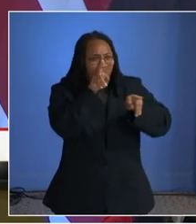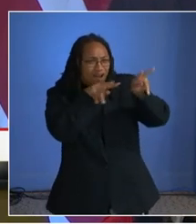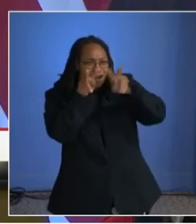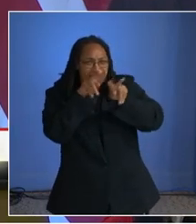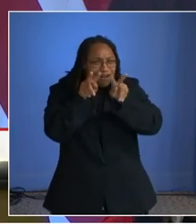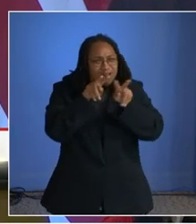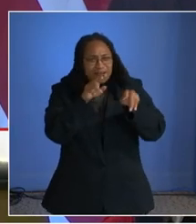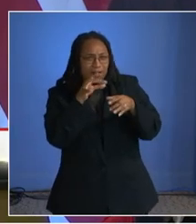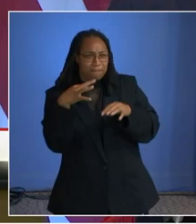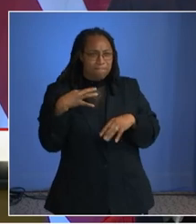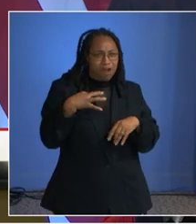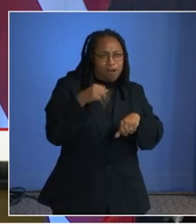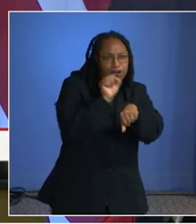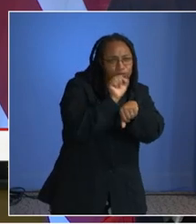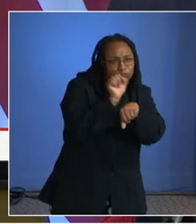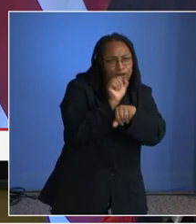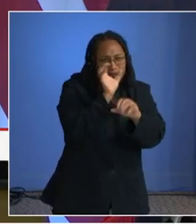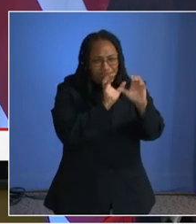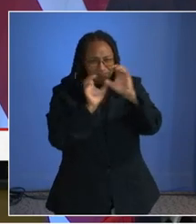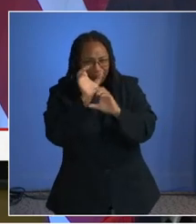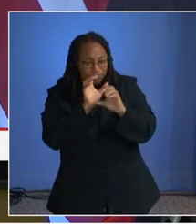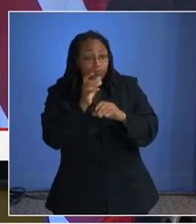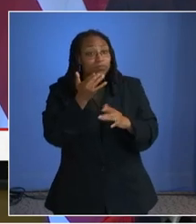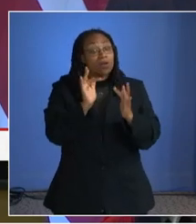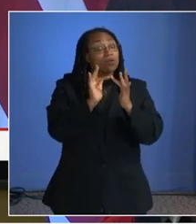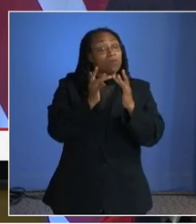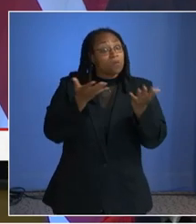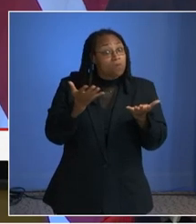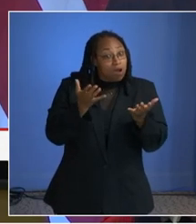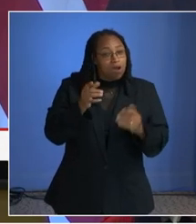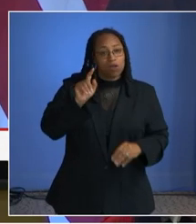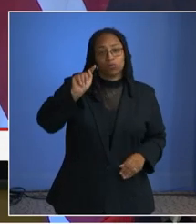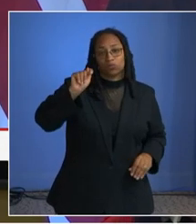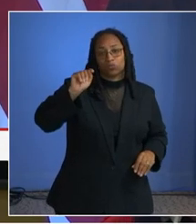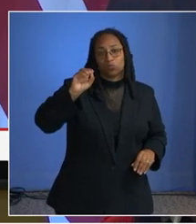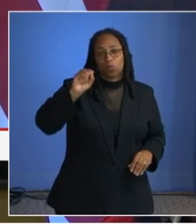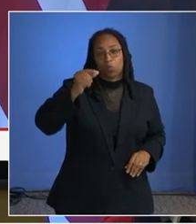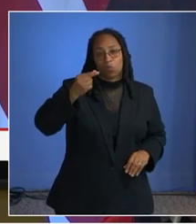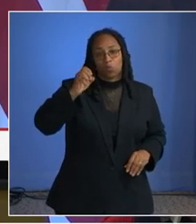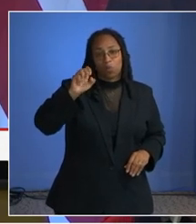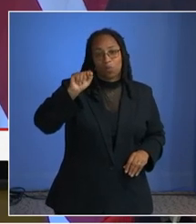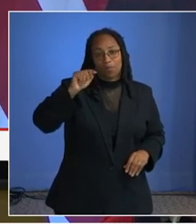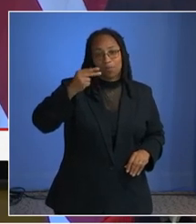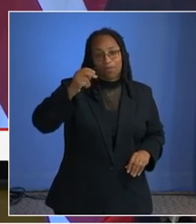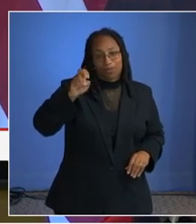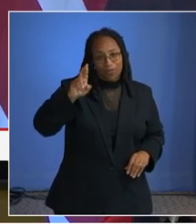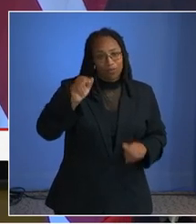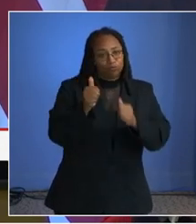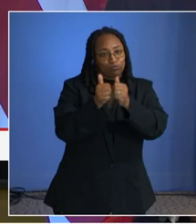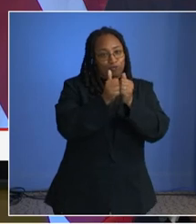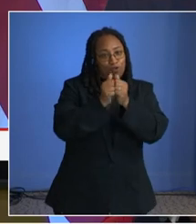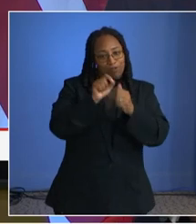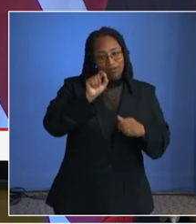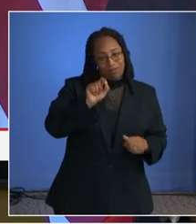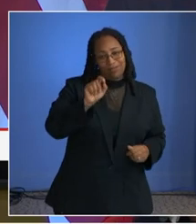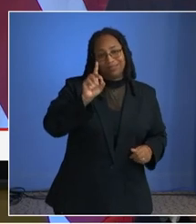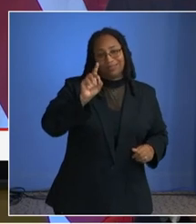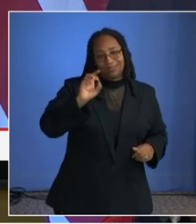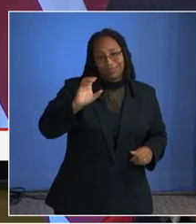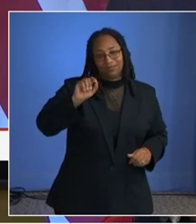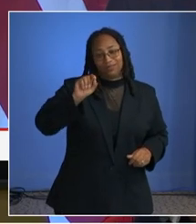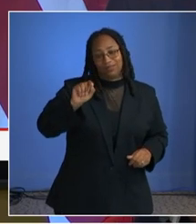Director Hall to say a little bit more about his process. But we want